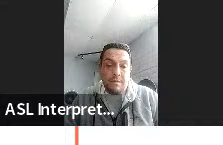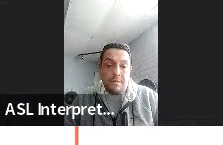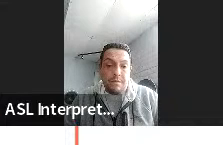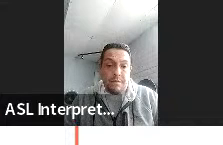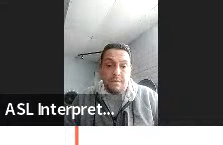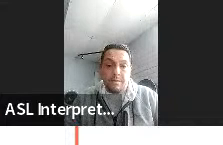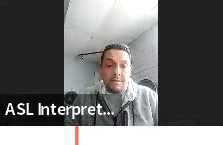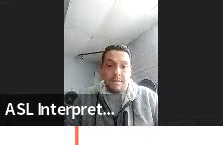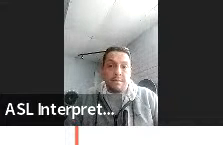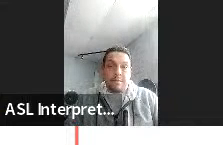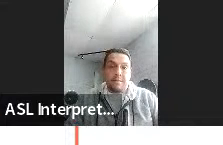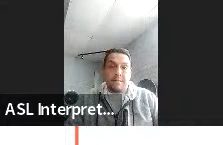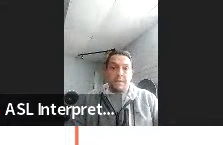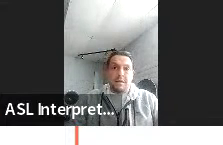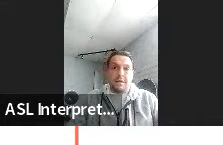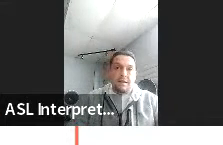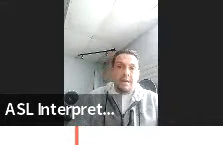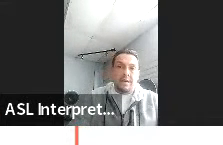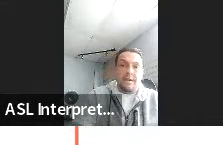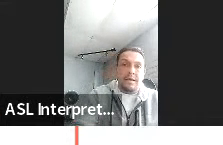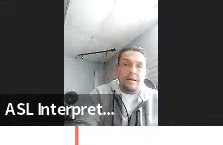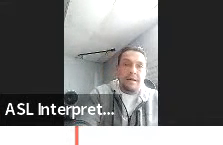Lara, you're on mute.